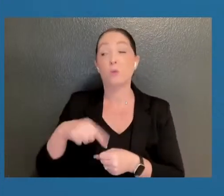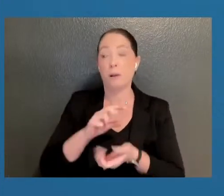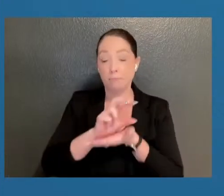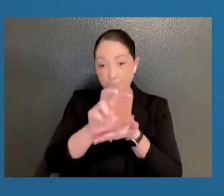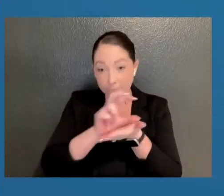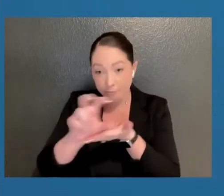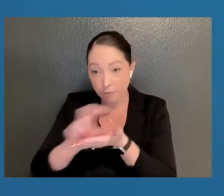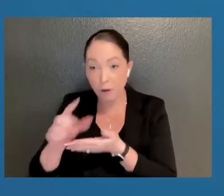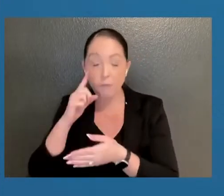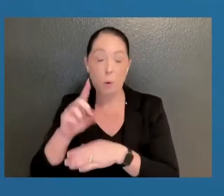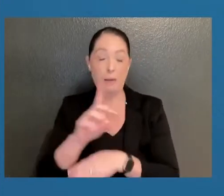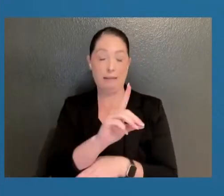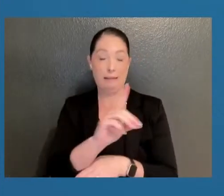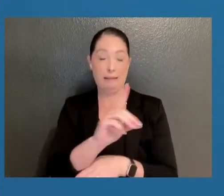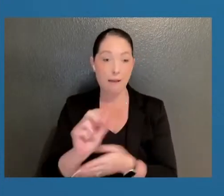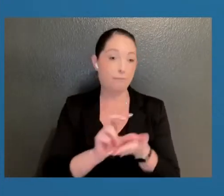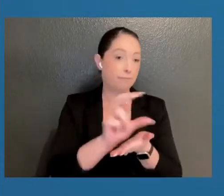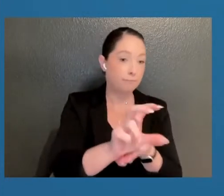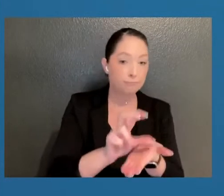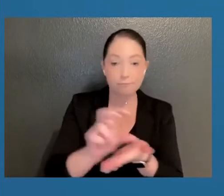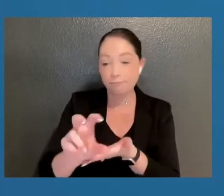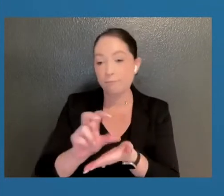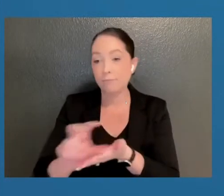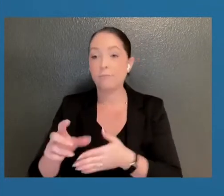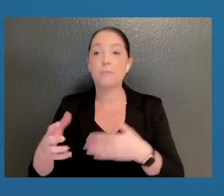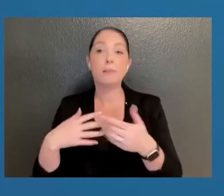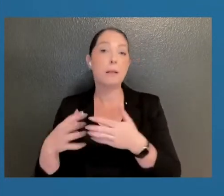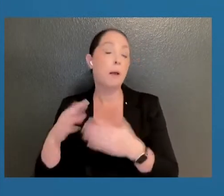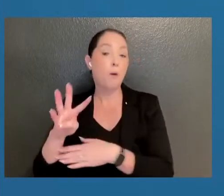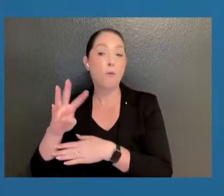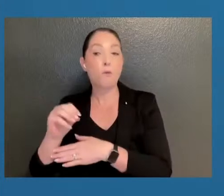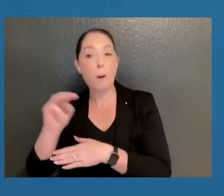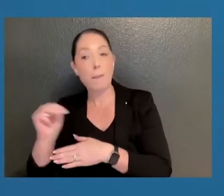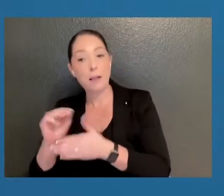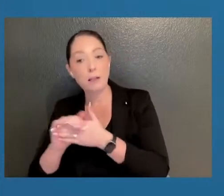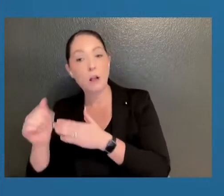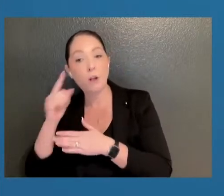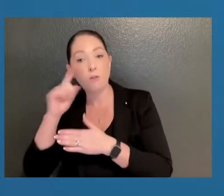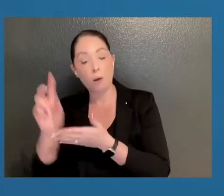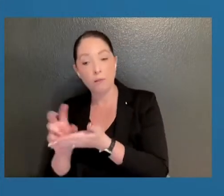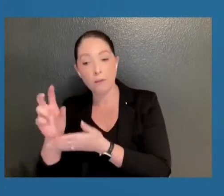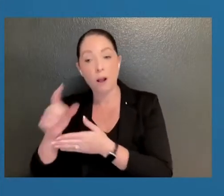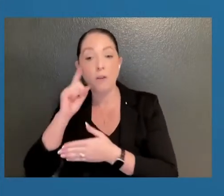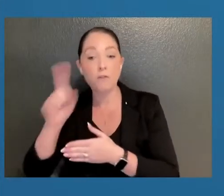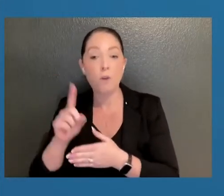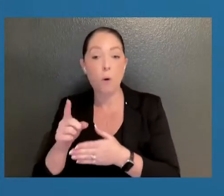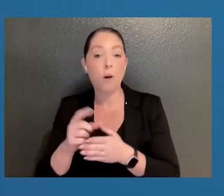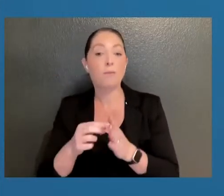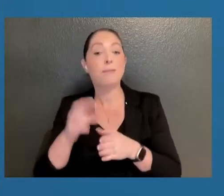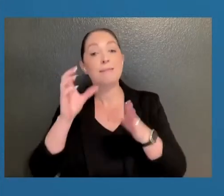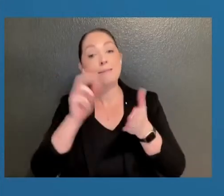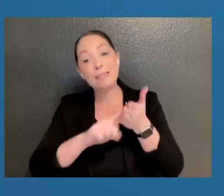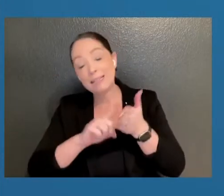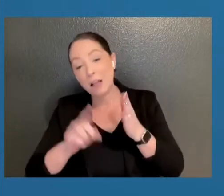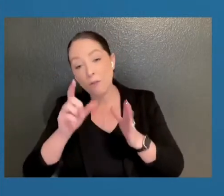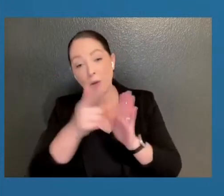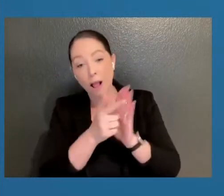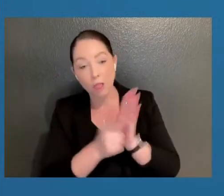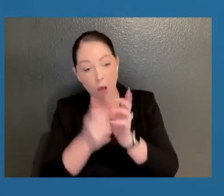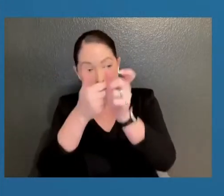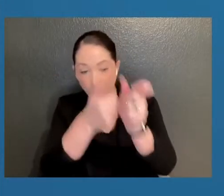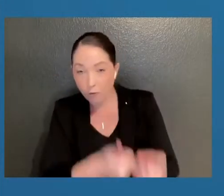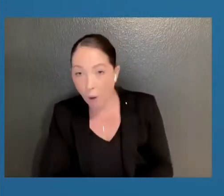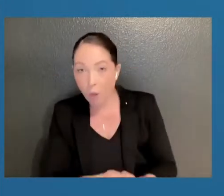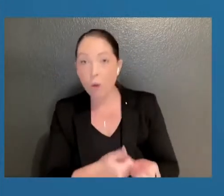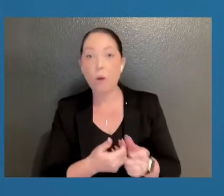attorneys and money, whether it's the $40 million we invested to help them comply with discovery laws, whether it's the money we've given them to go after